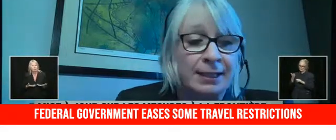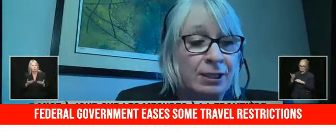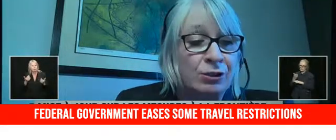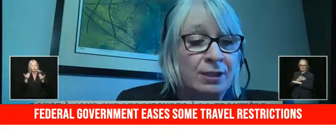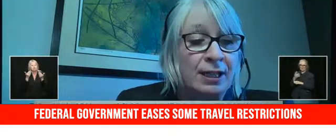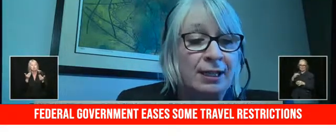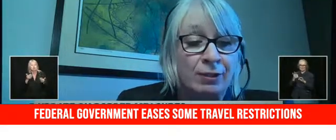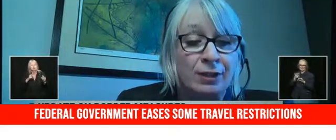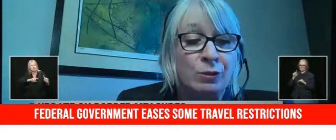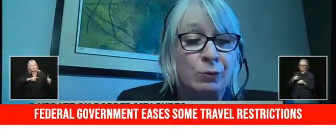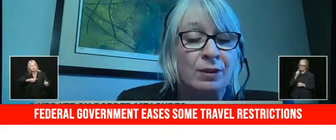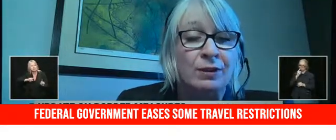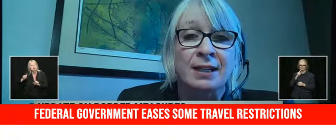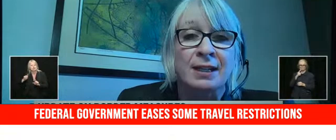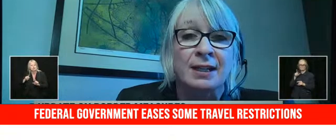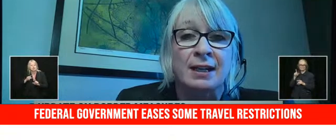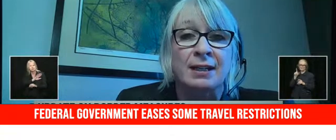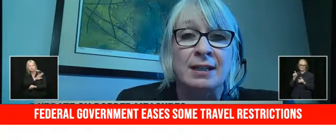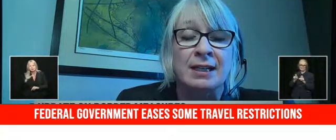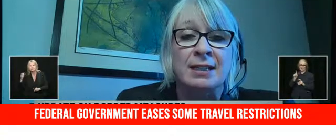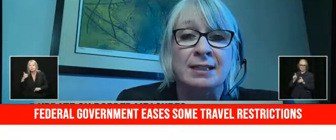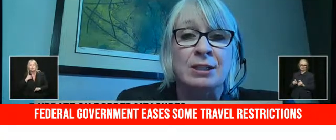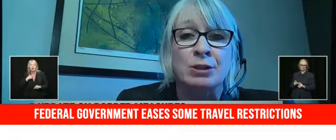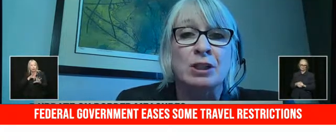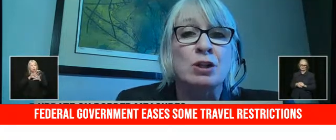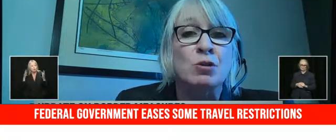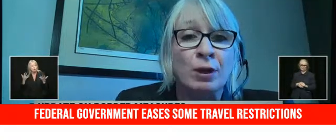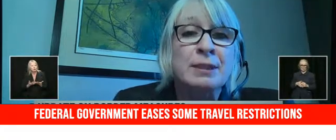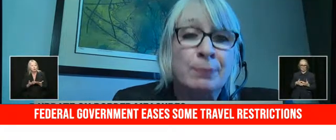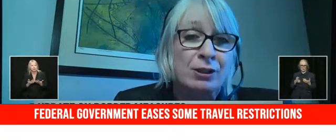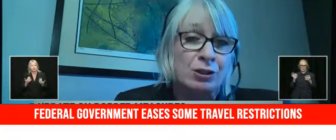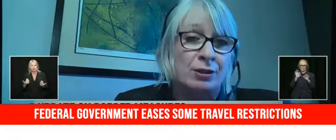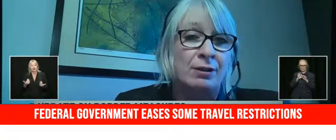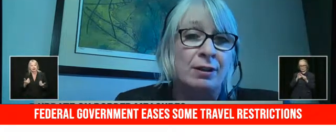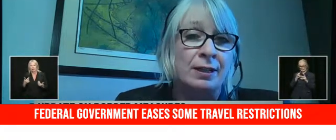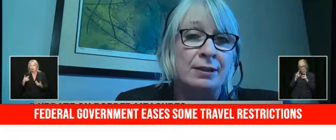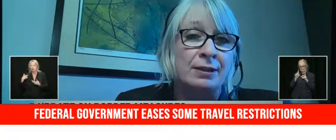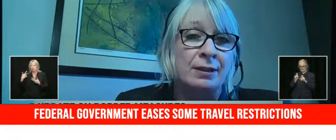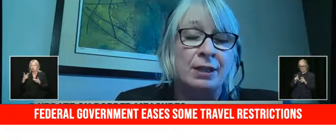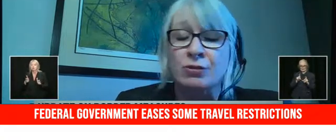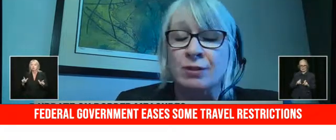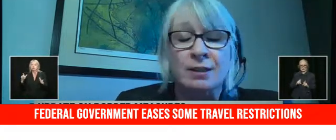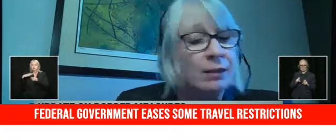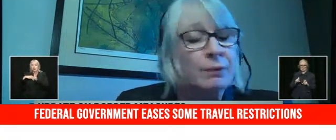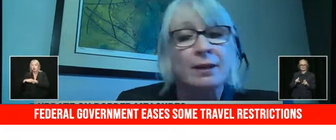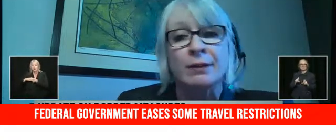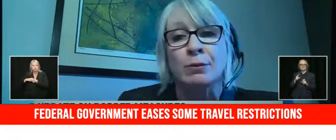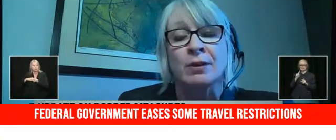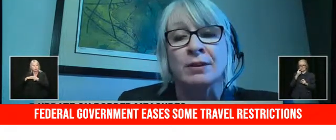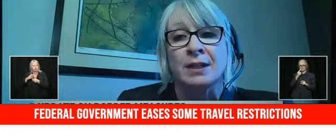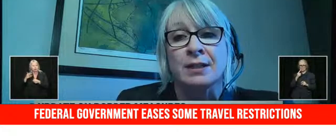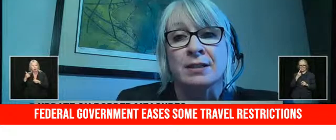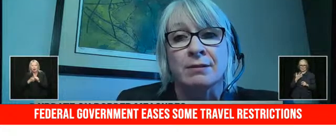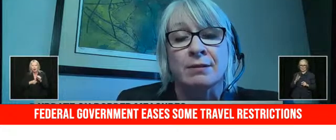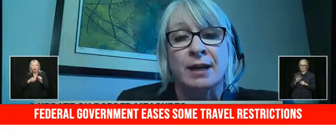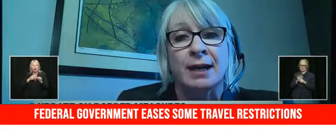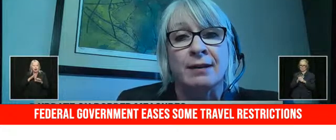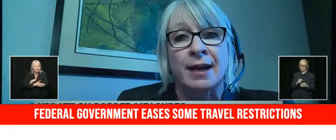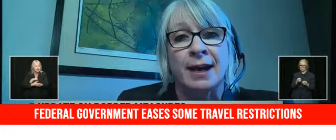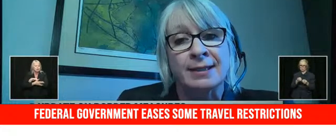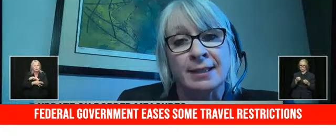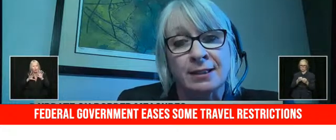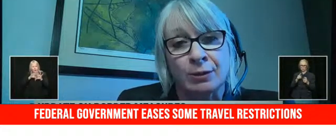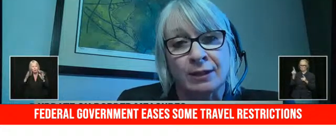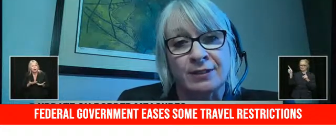across the country and across the world. There's an enormous pressure on countries all around the world to